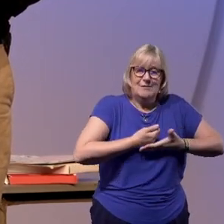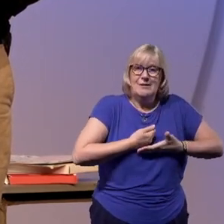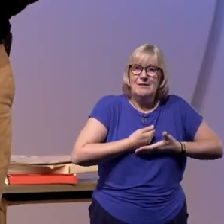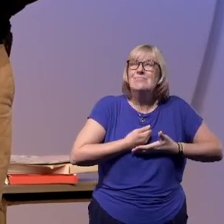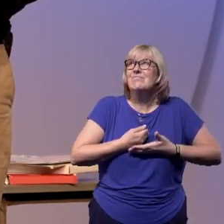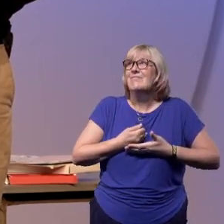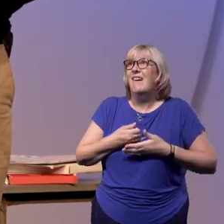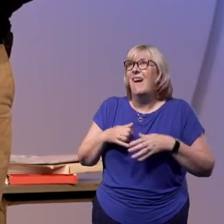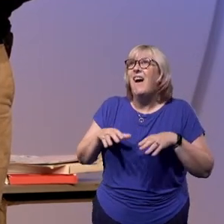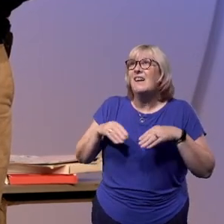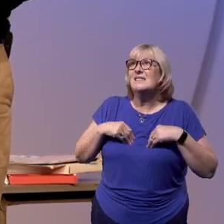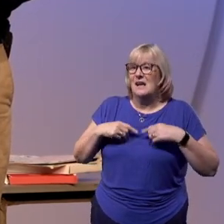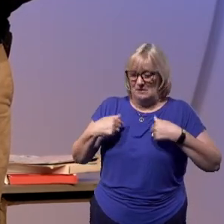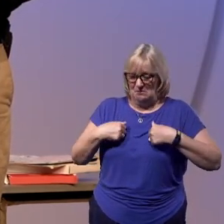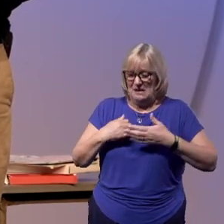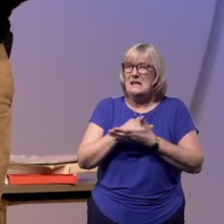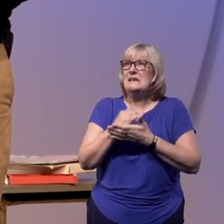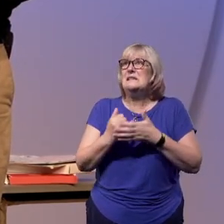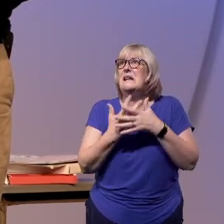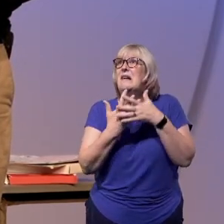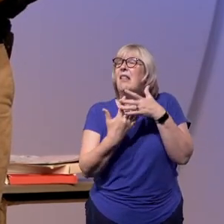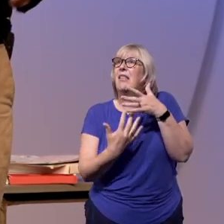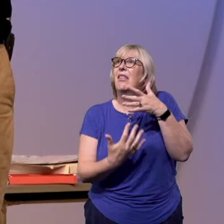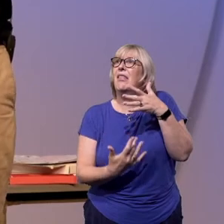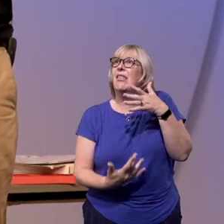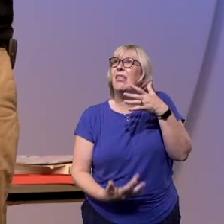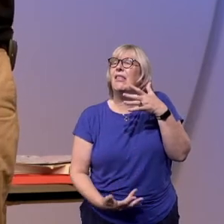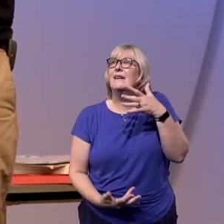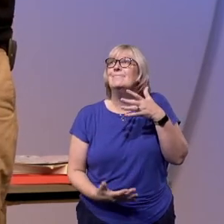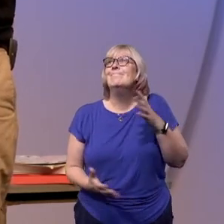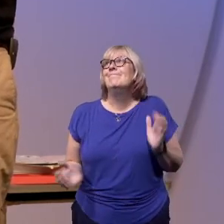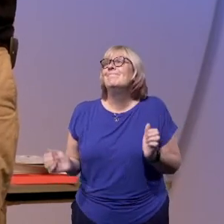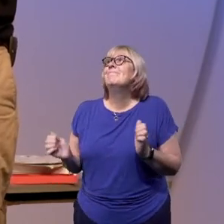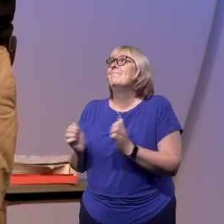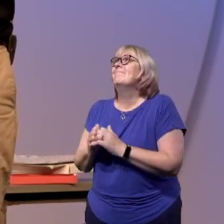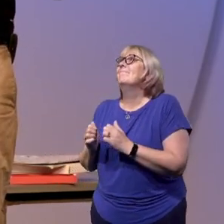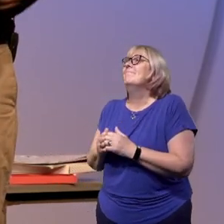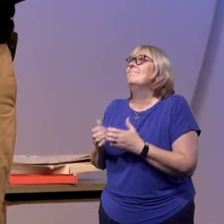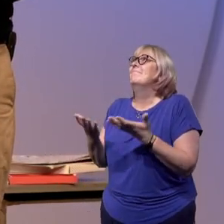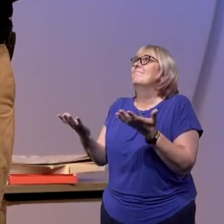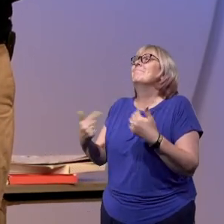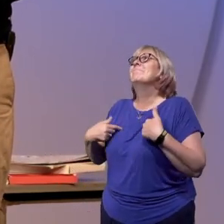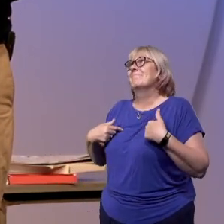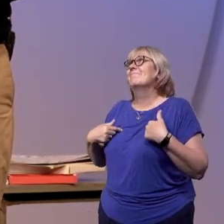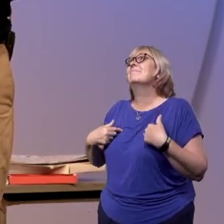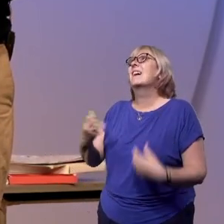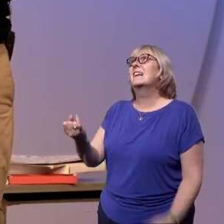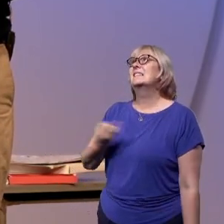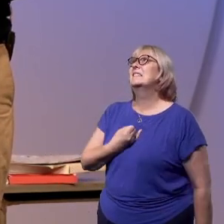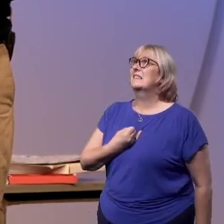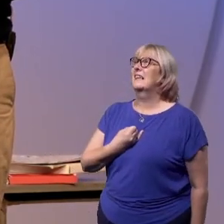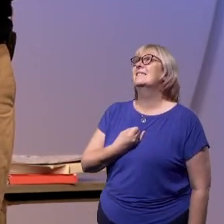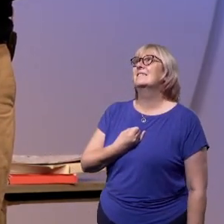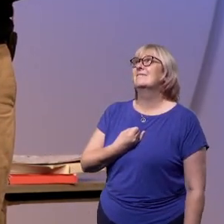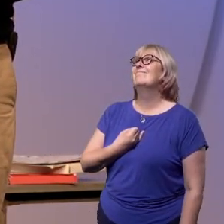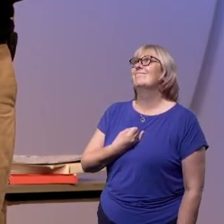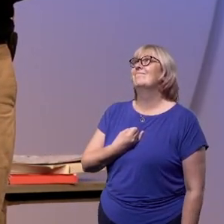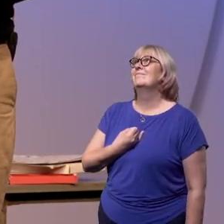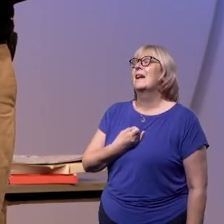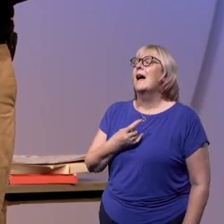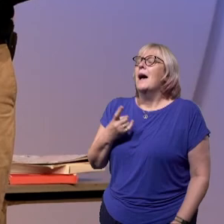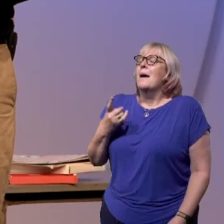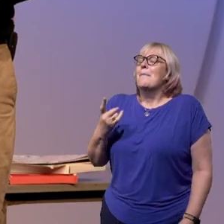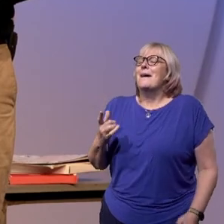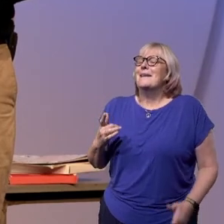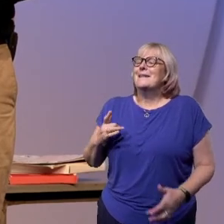not. Frame no excuse but confess, Father, I've sinned. Yet still I live